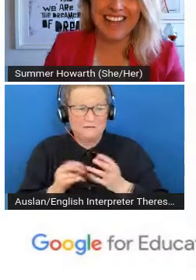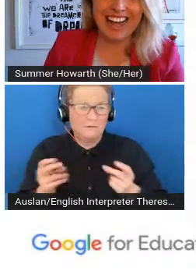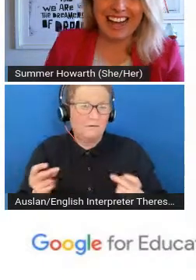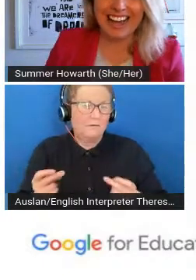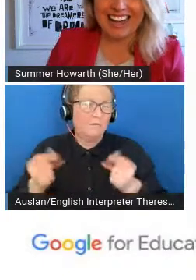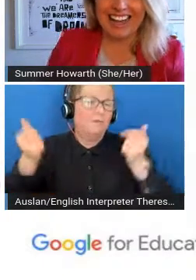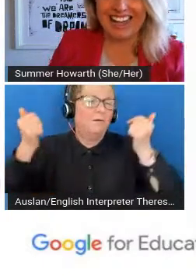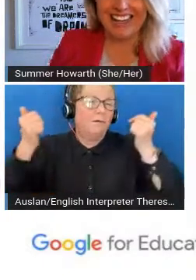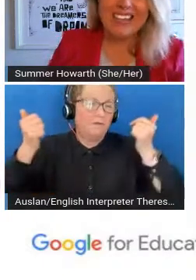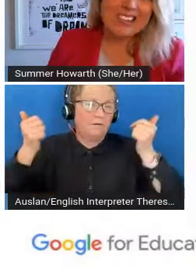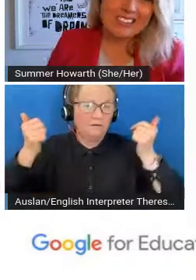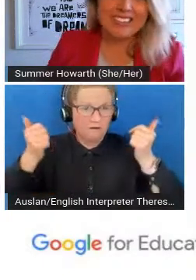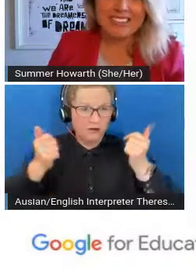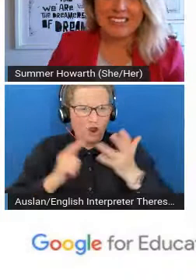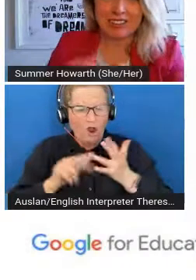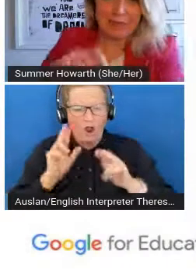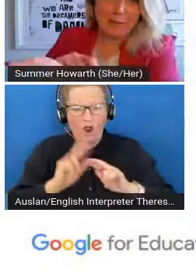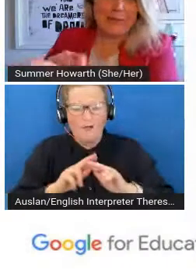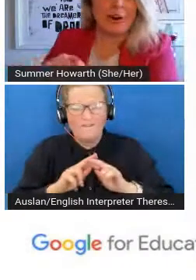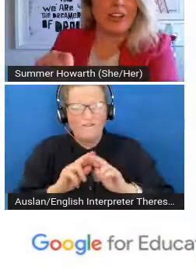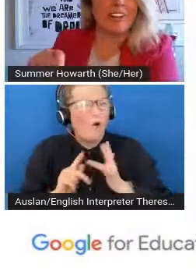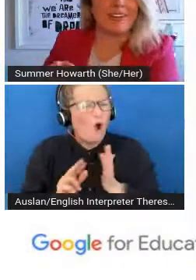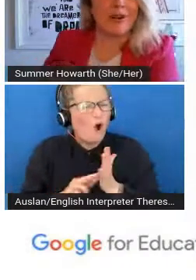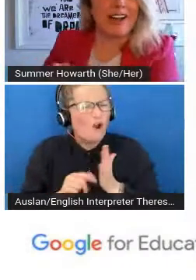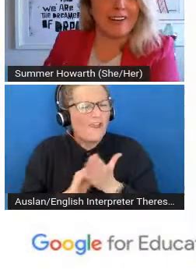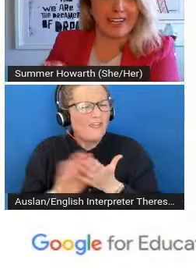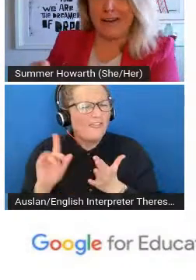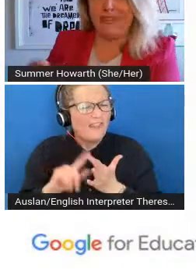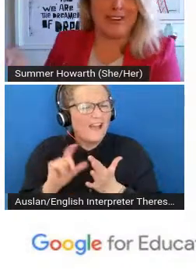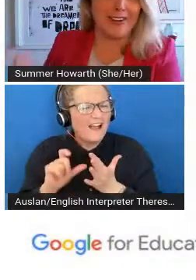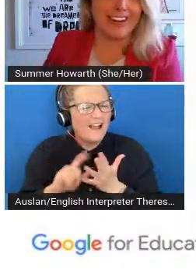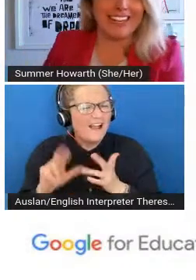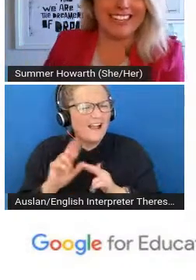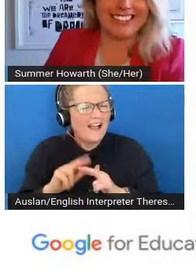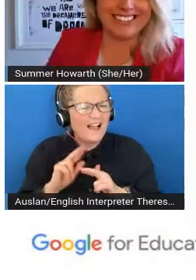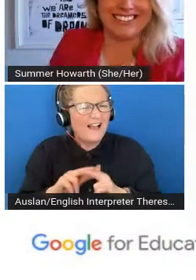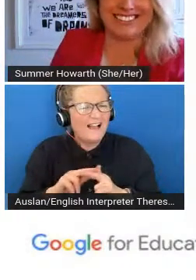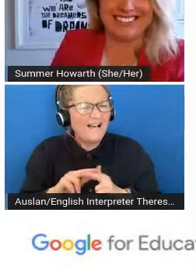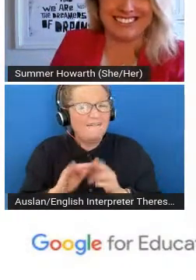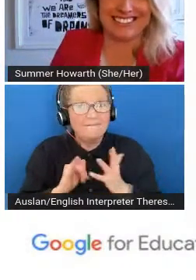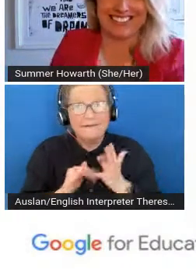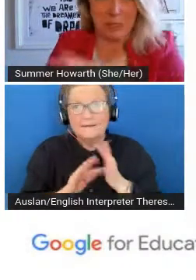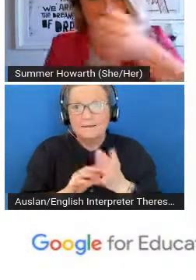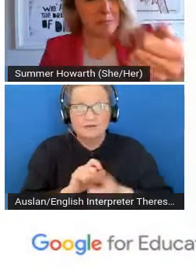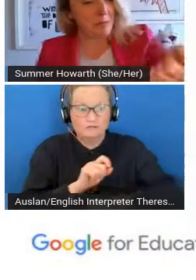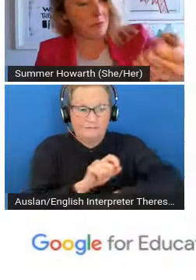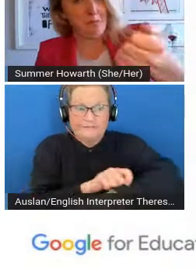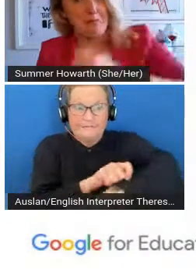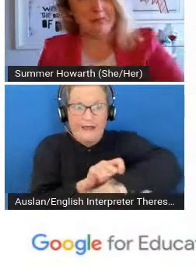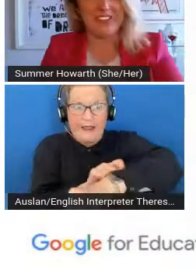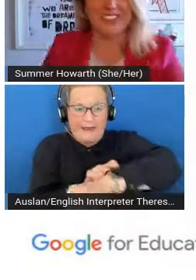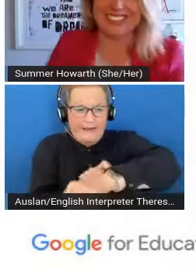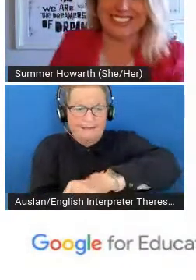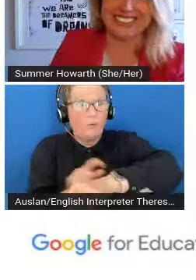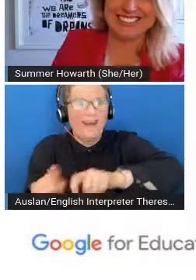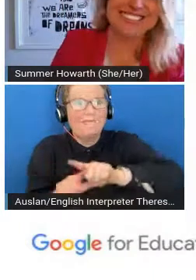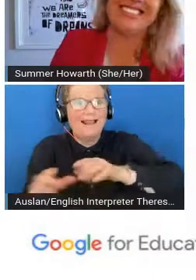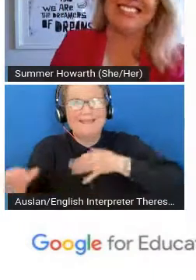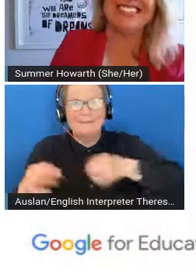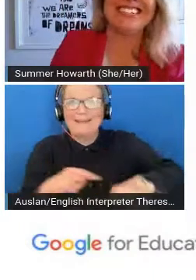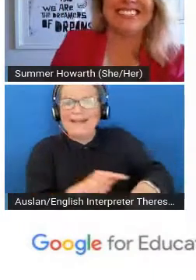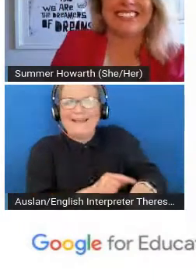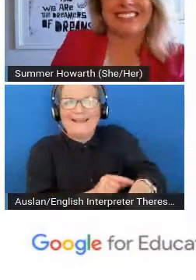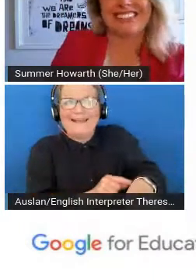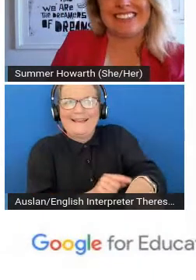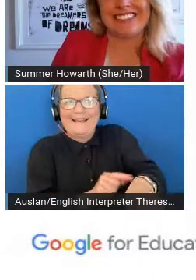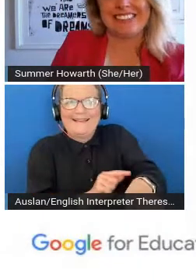cuff. But that you're in probably a more hybrid, likely to write on a cuff though, right? Like you could write on it. But that in a hybrid